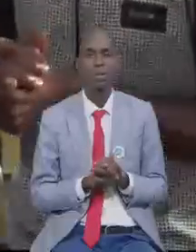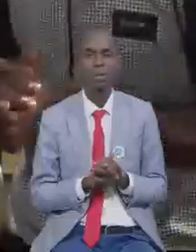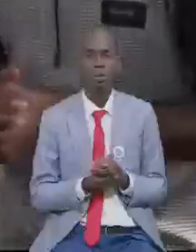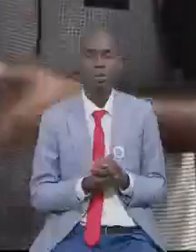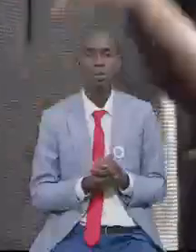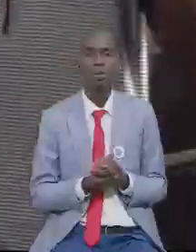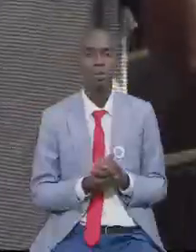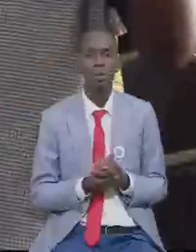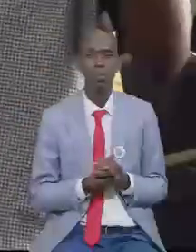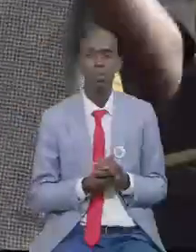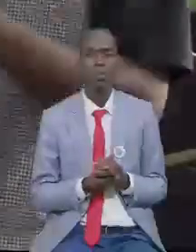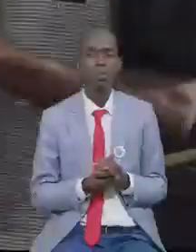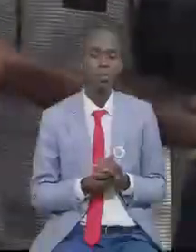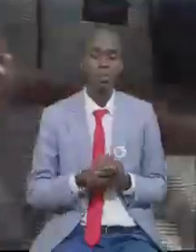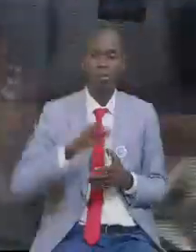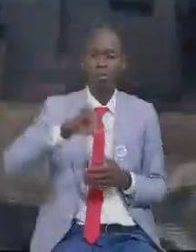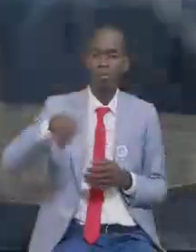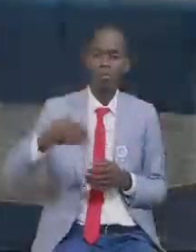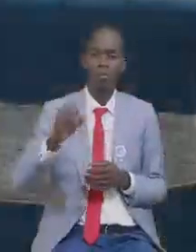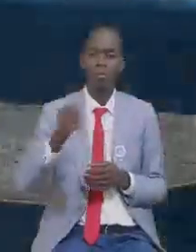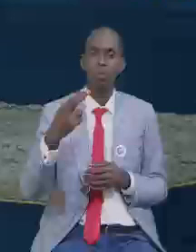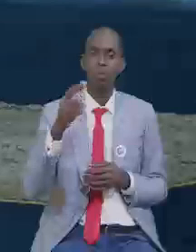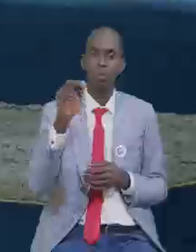Joshua's hands.